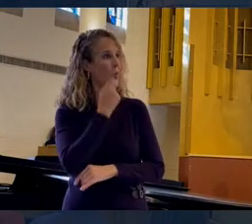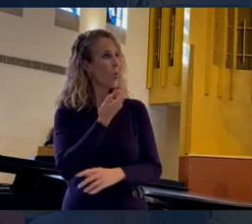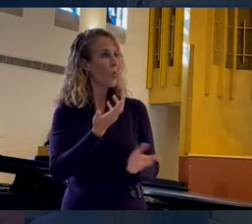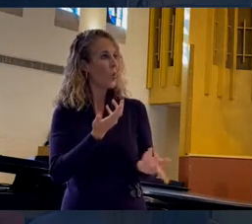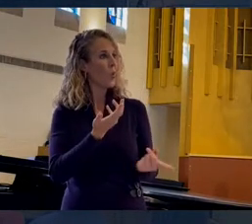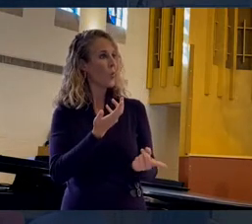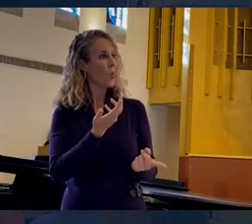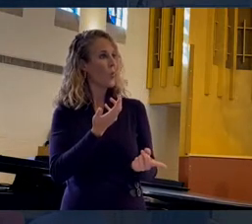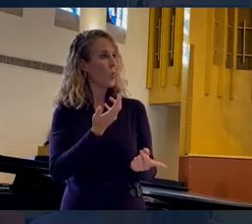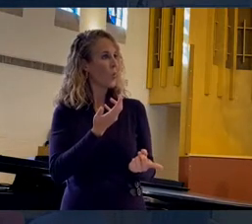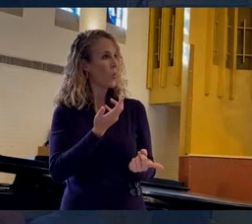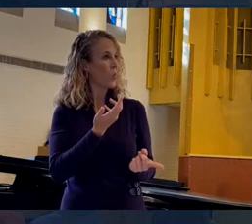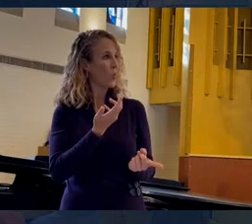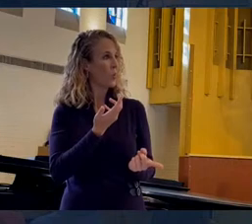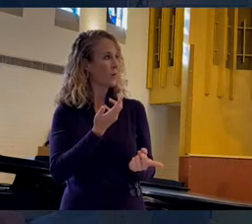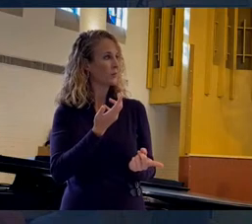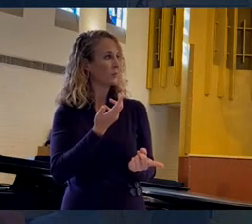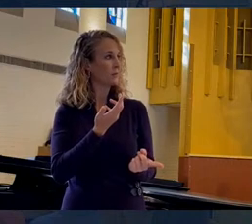cool.